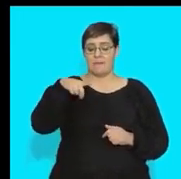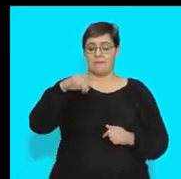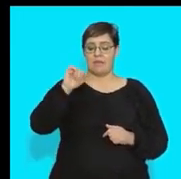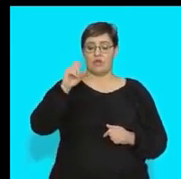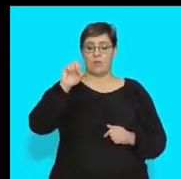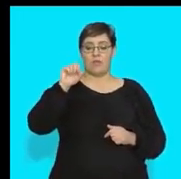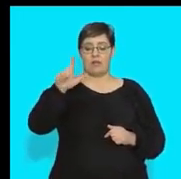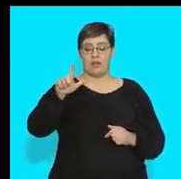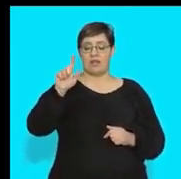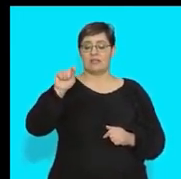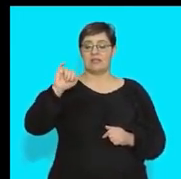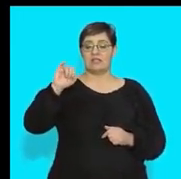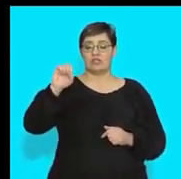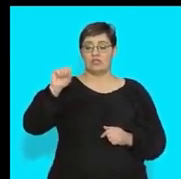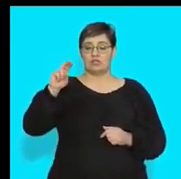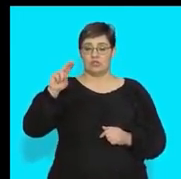epidermal tissue,